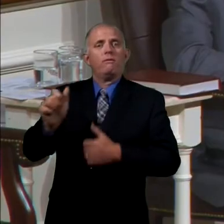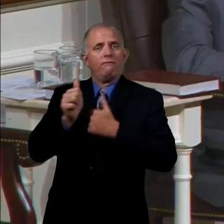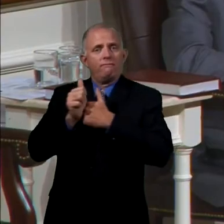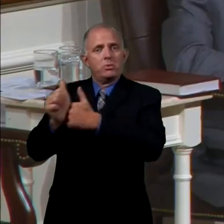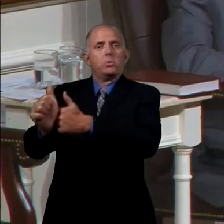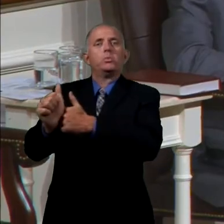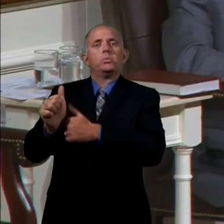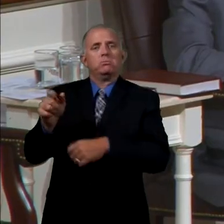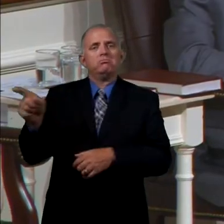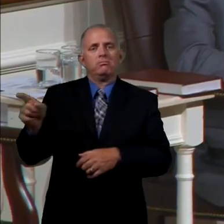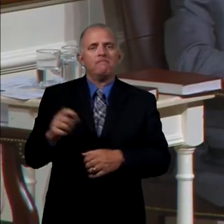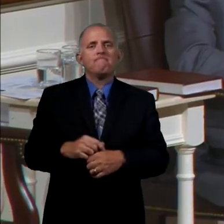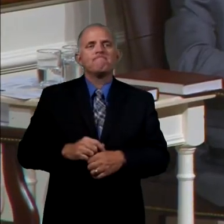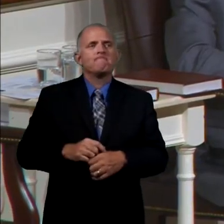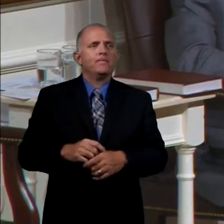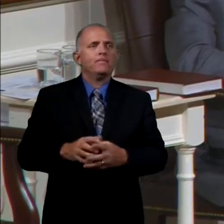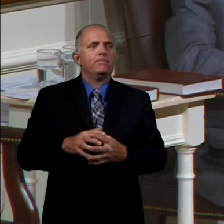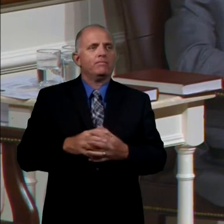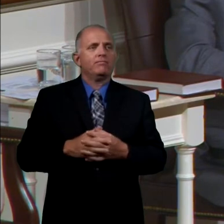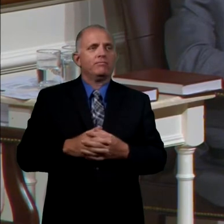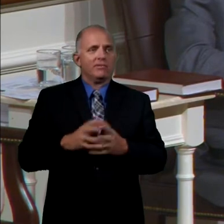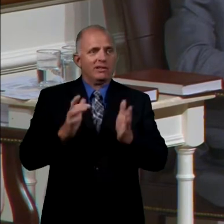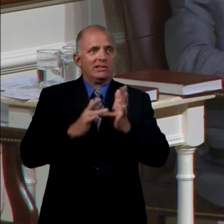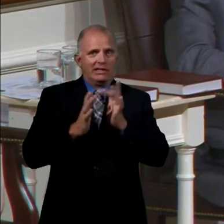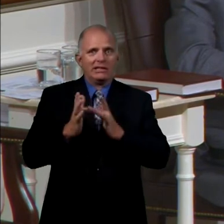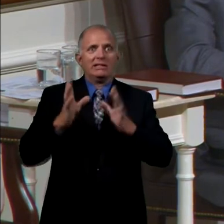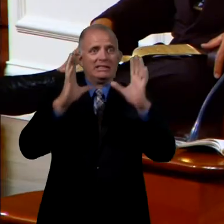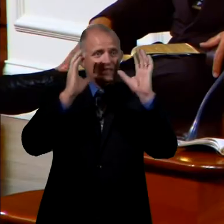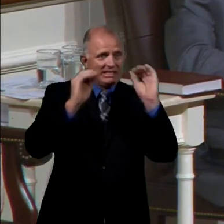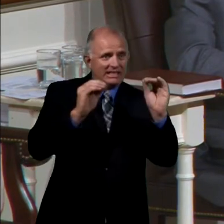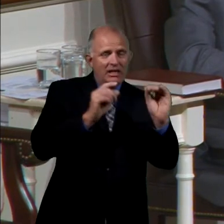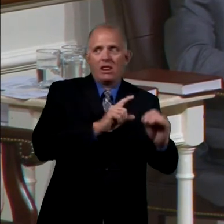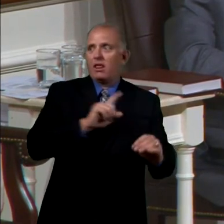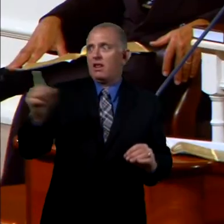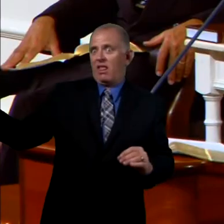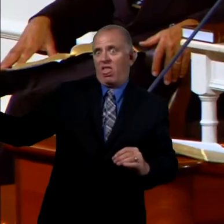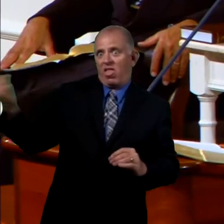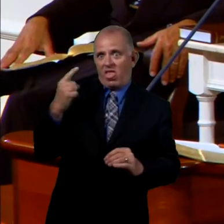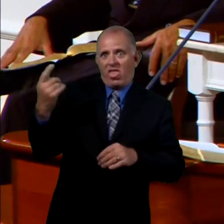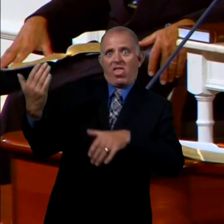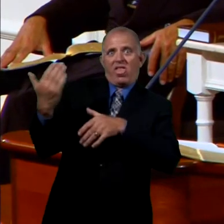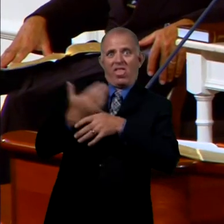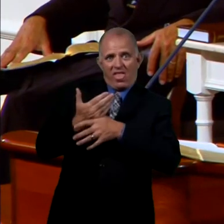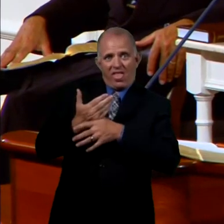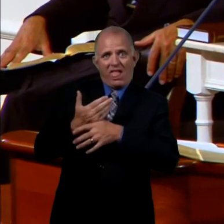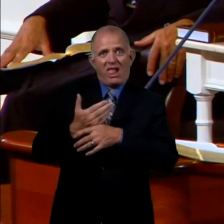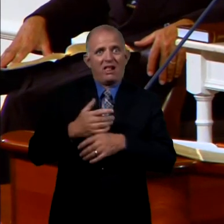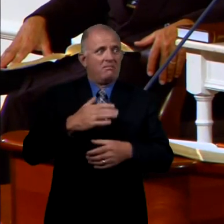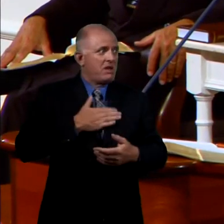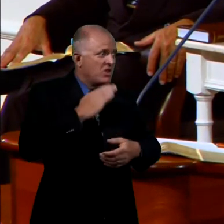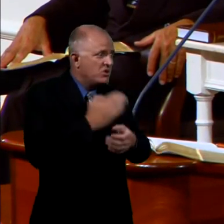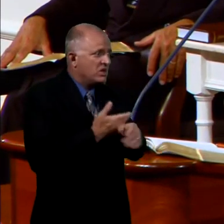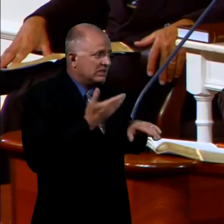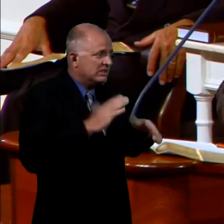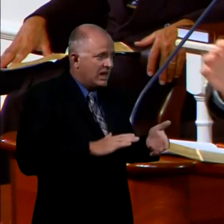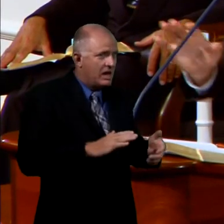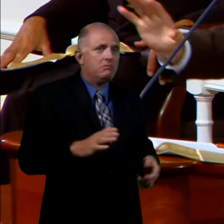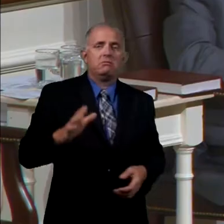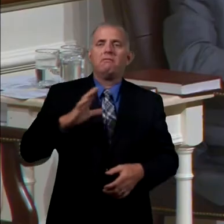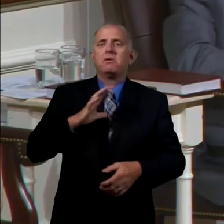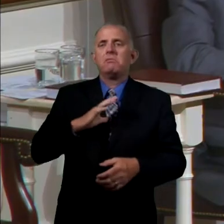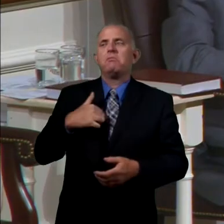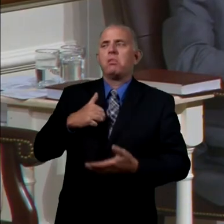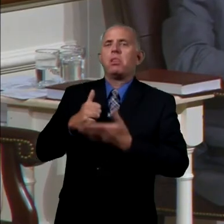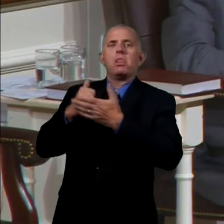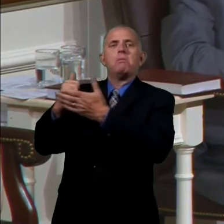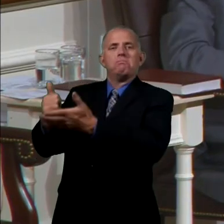So Jesus' teaching is interrupted by a man whose daughter just died. So he says, fine, I'll go help you. And he goes and helps them, and he has this